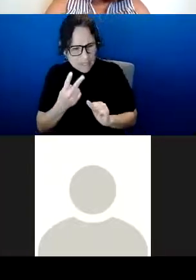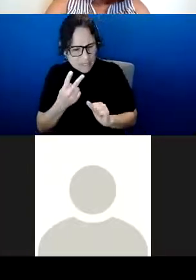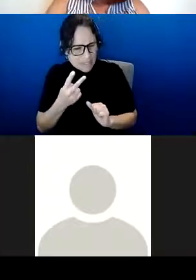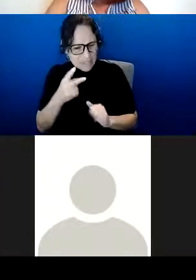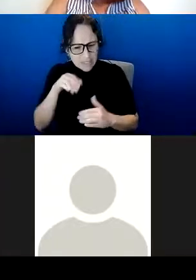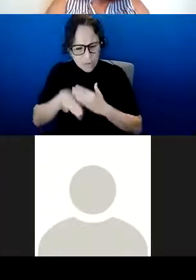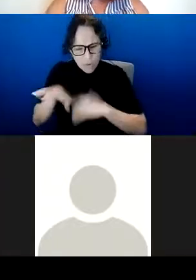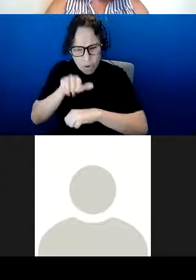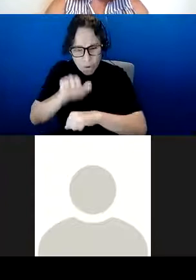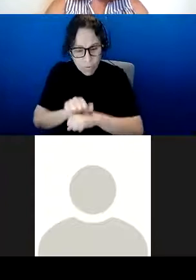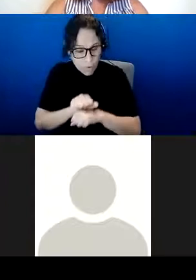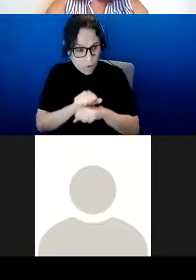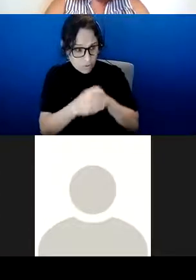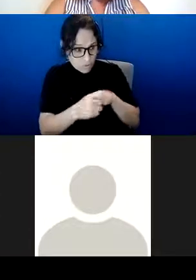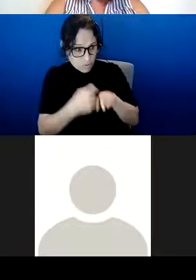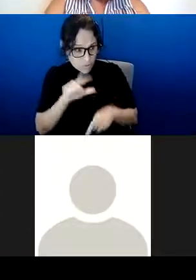a portal?